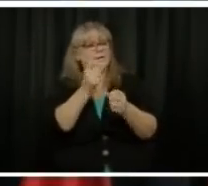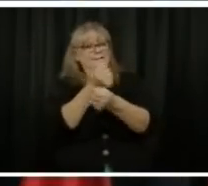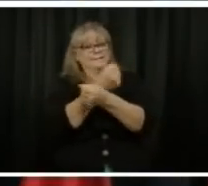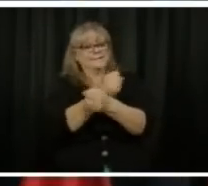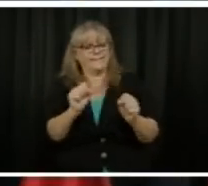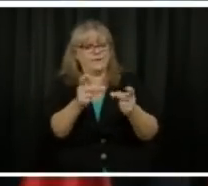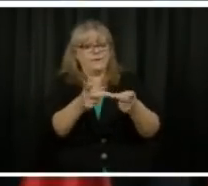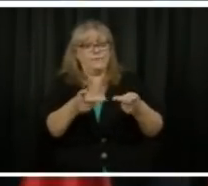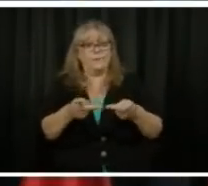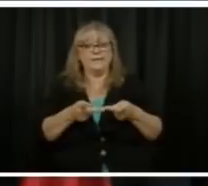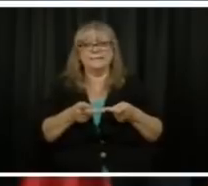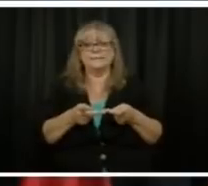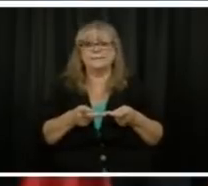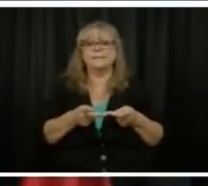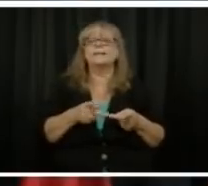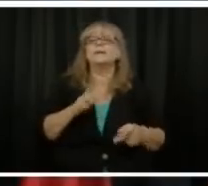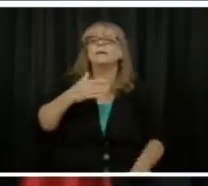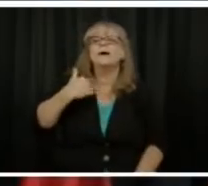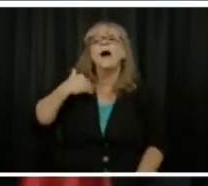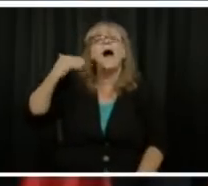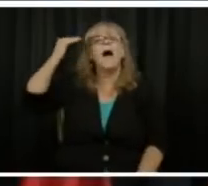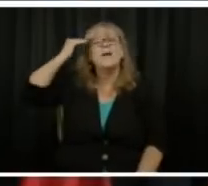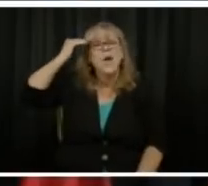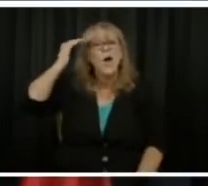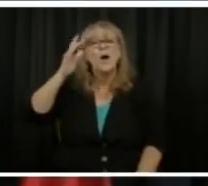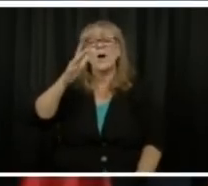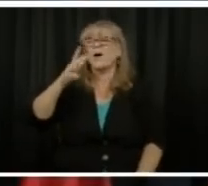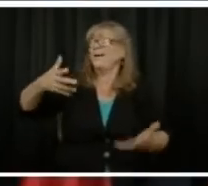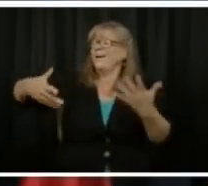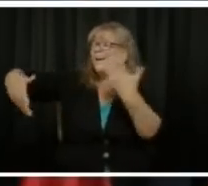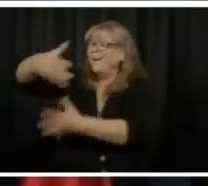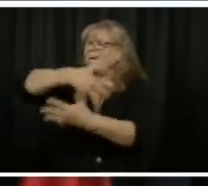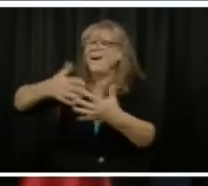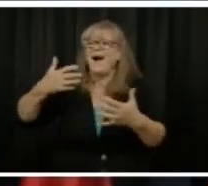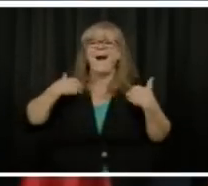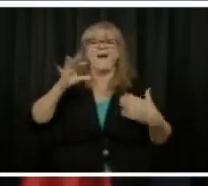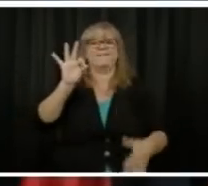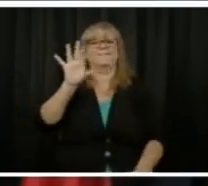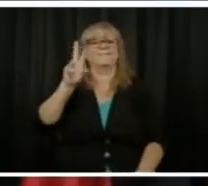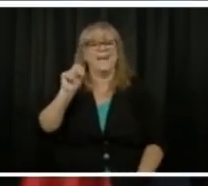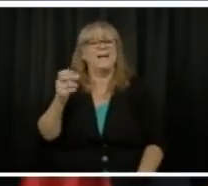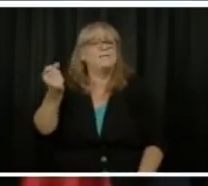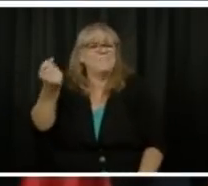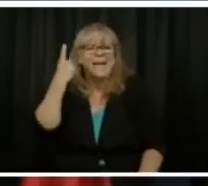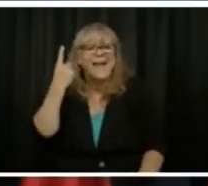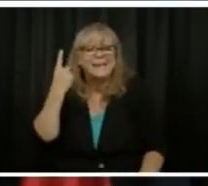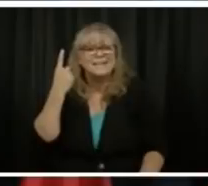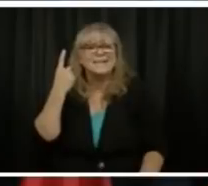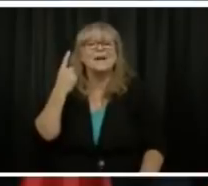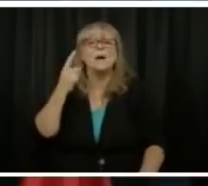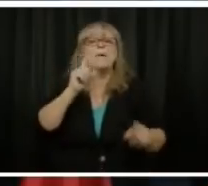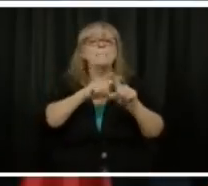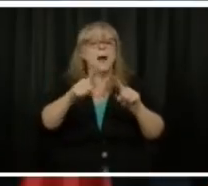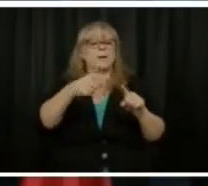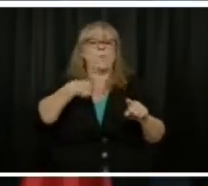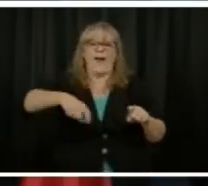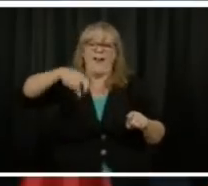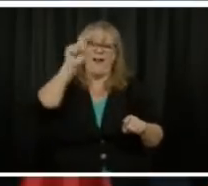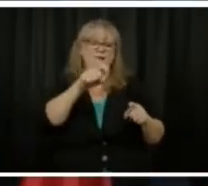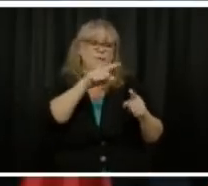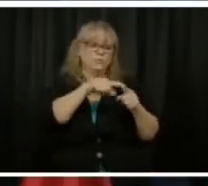people. Can't do that now. Learn the new way. Learn to do 3, 4, 5 people. Have fun in a safe way. Today